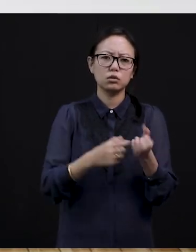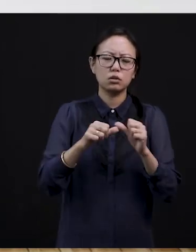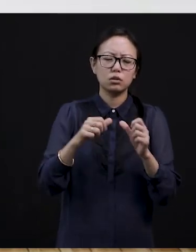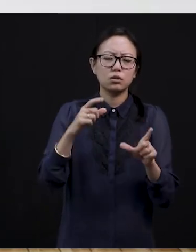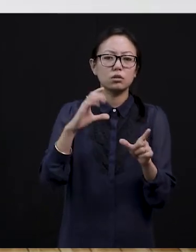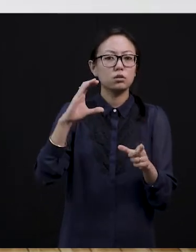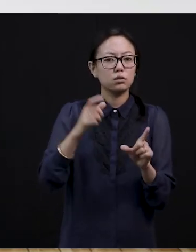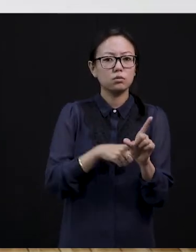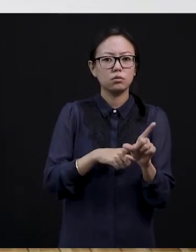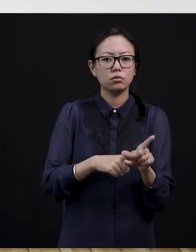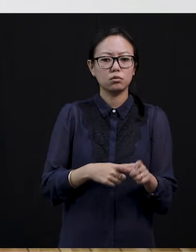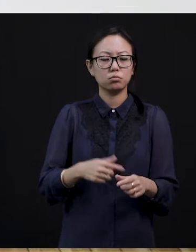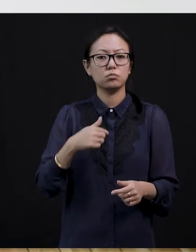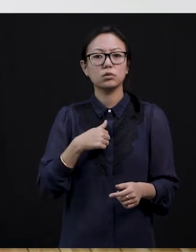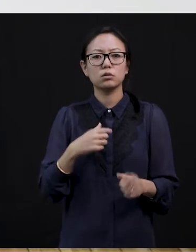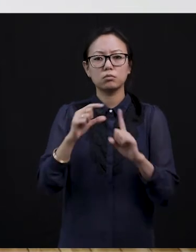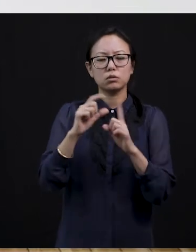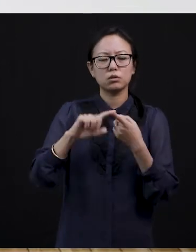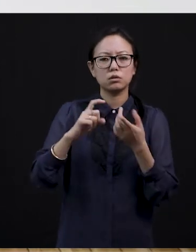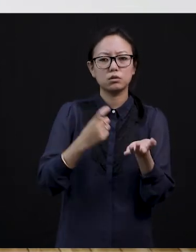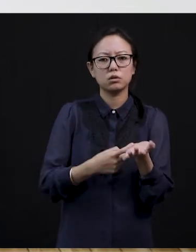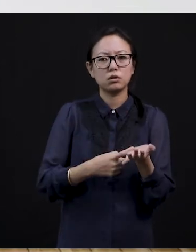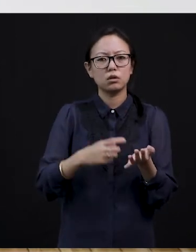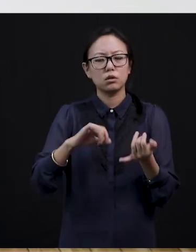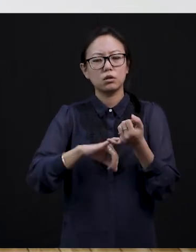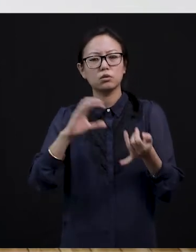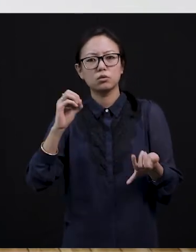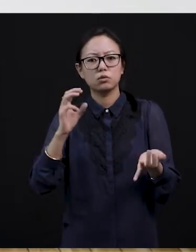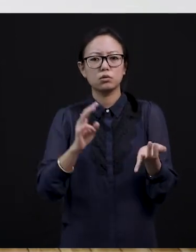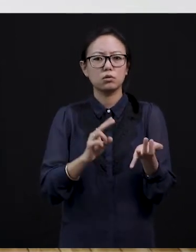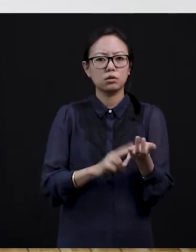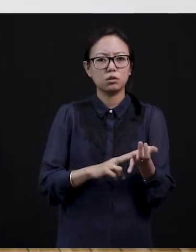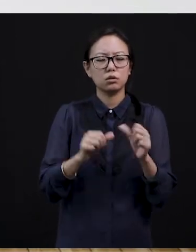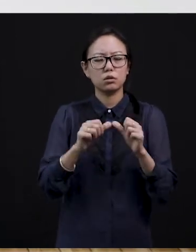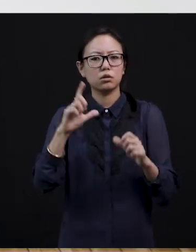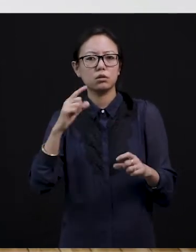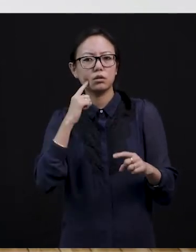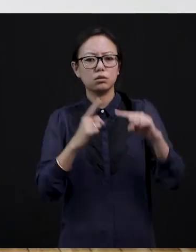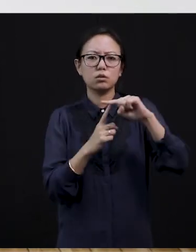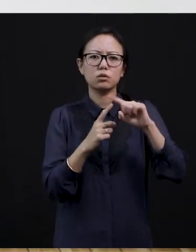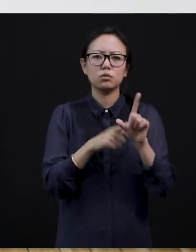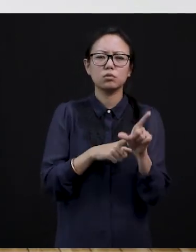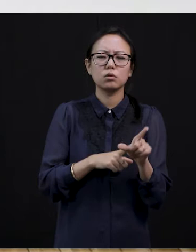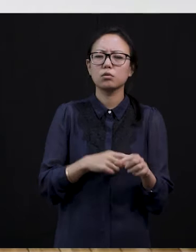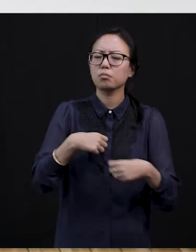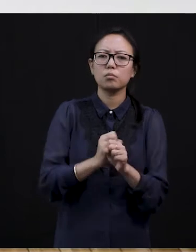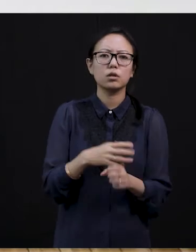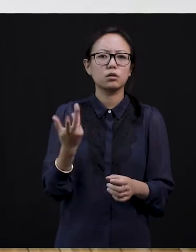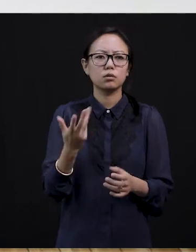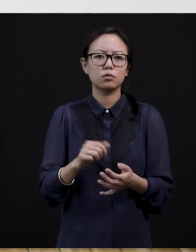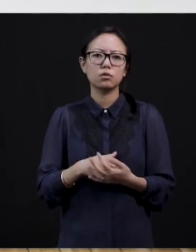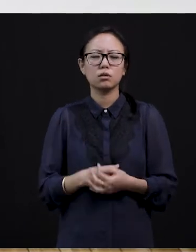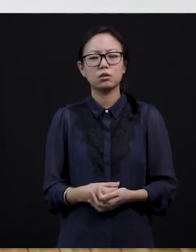like a policy of a government, I can always say I do not like. This is an improvement. This brings in confidence in me that I can